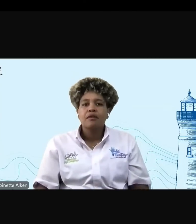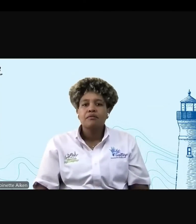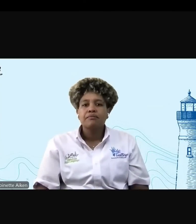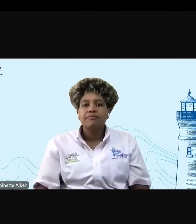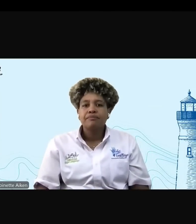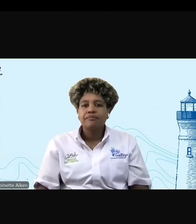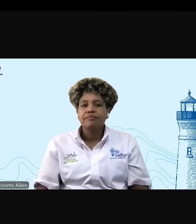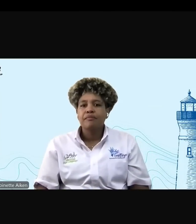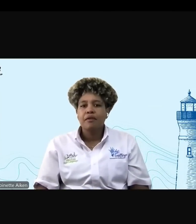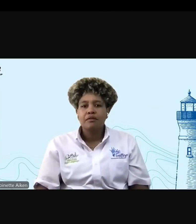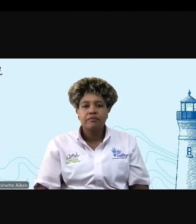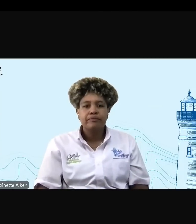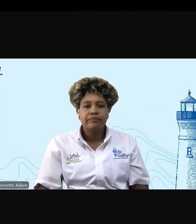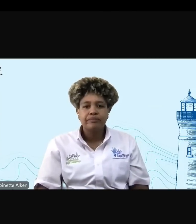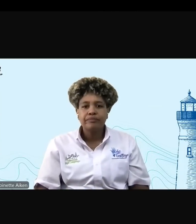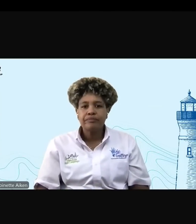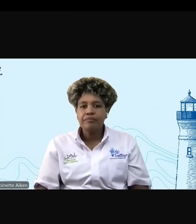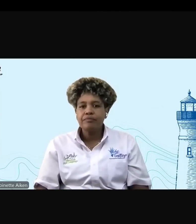offline.